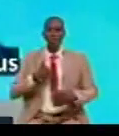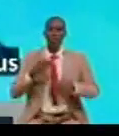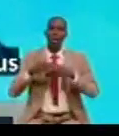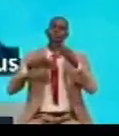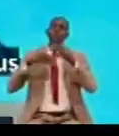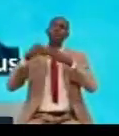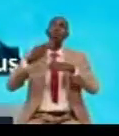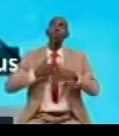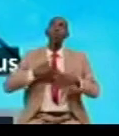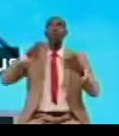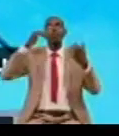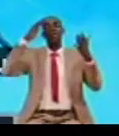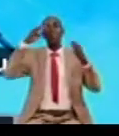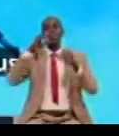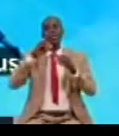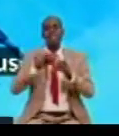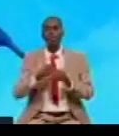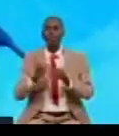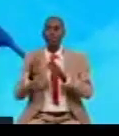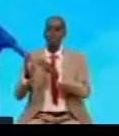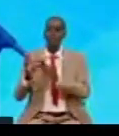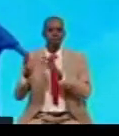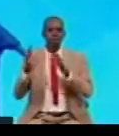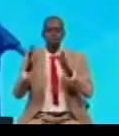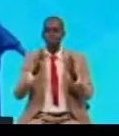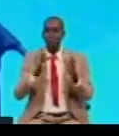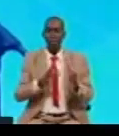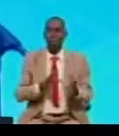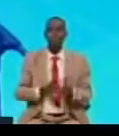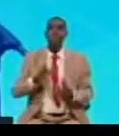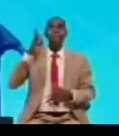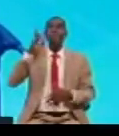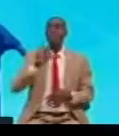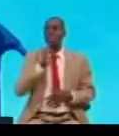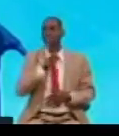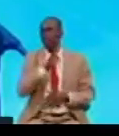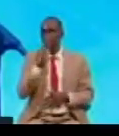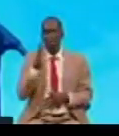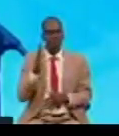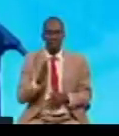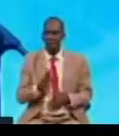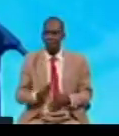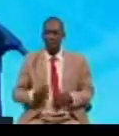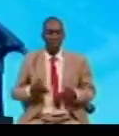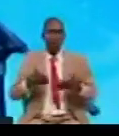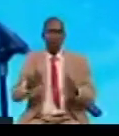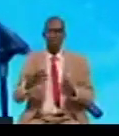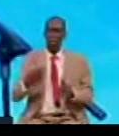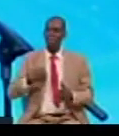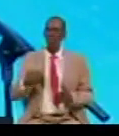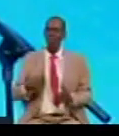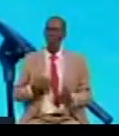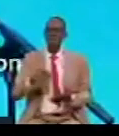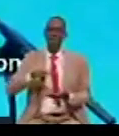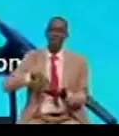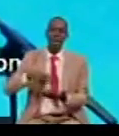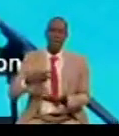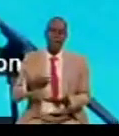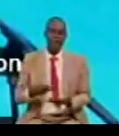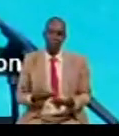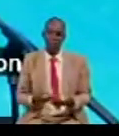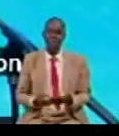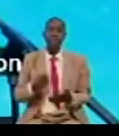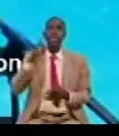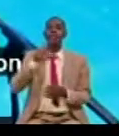my hope in Jesus. And he's never let me down.